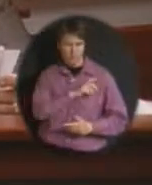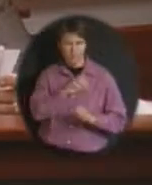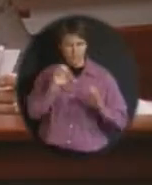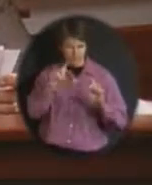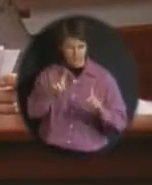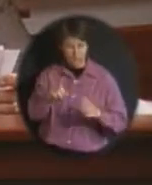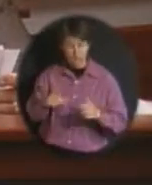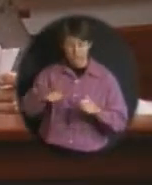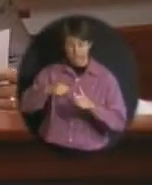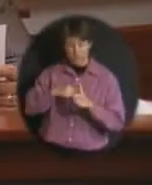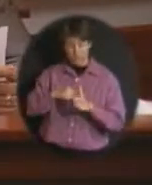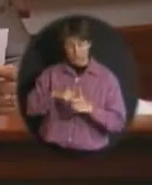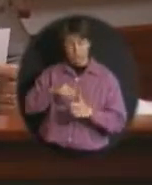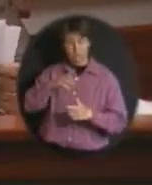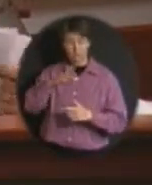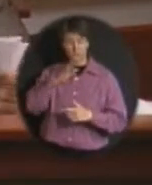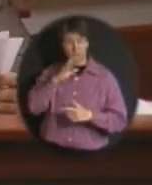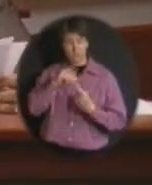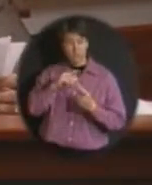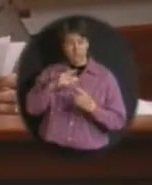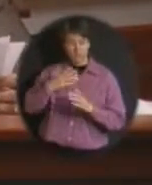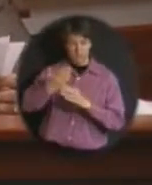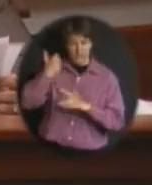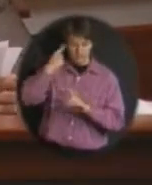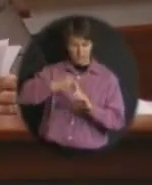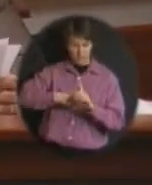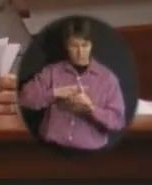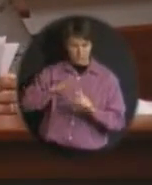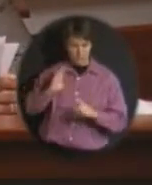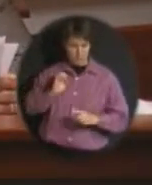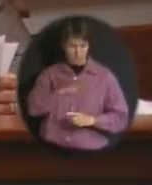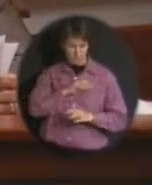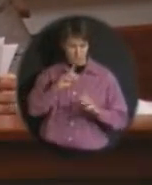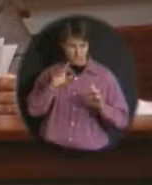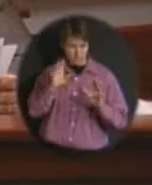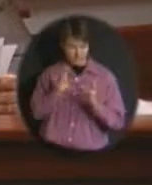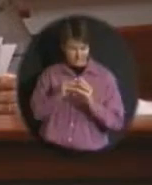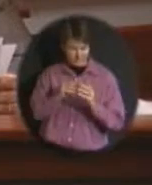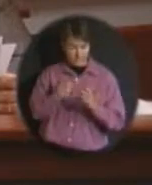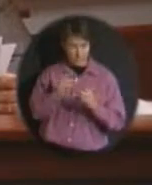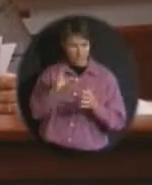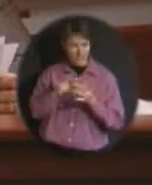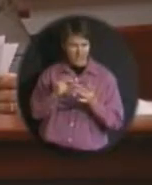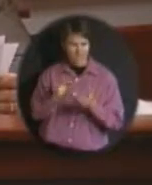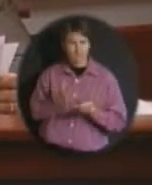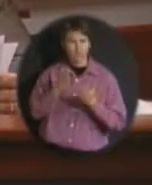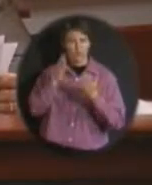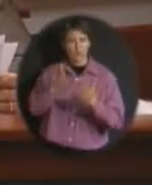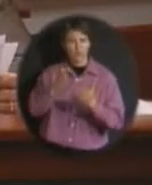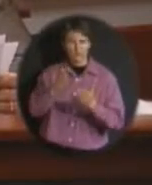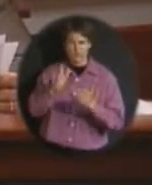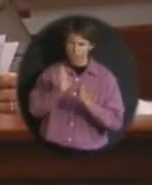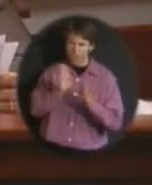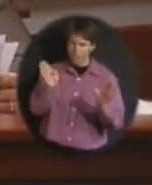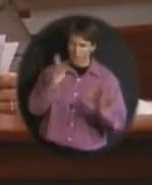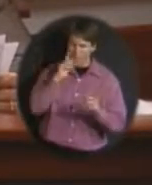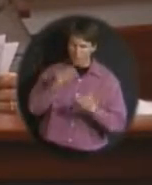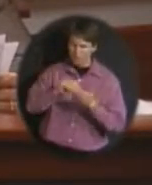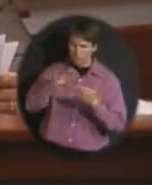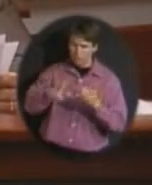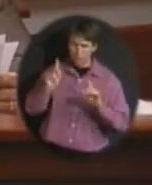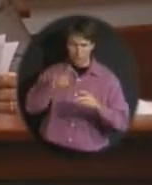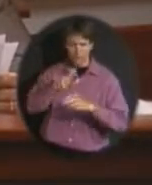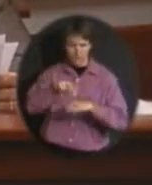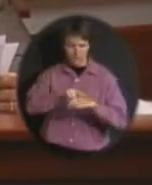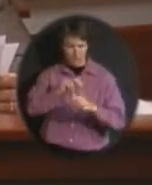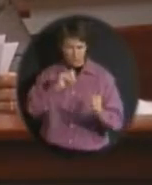to a question comment at last month's board meeting about the overall picture of our students in national competitions. And so we're doing some work